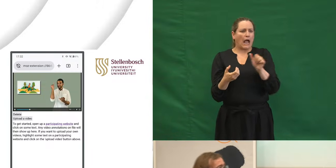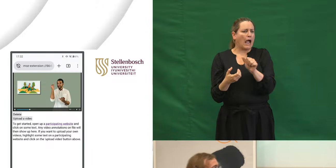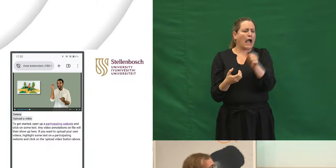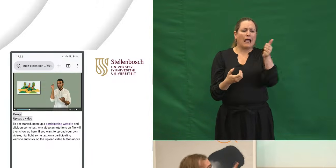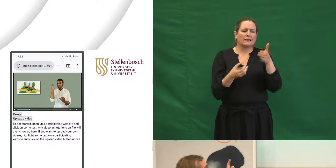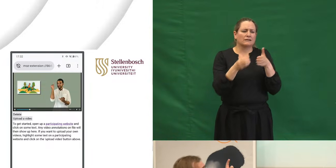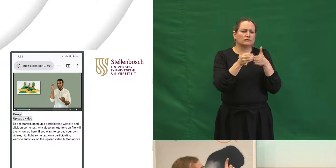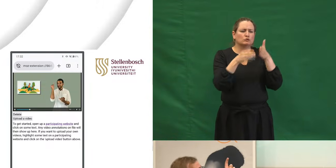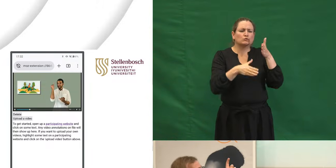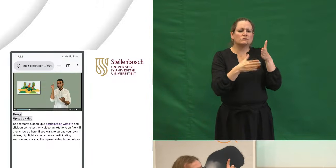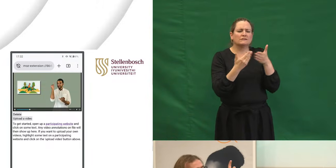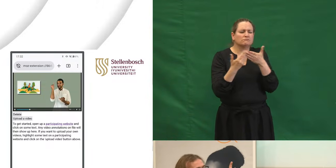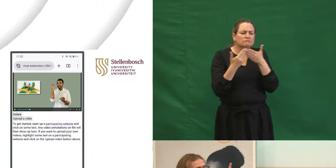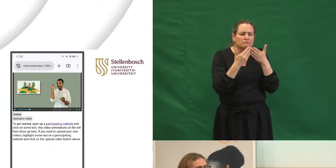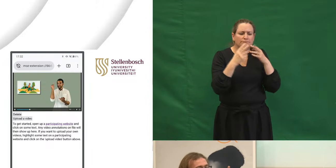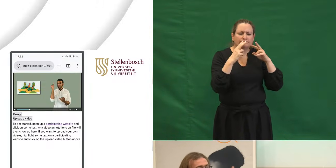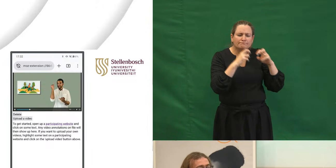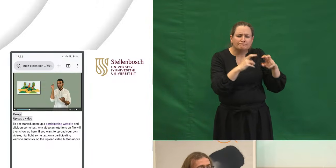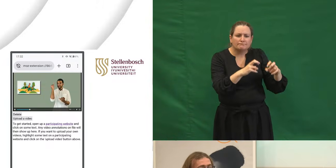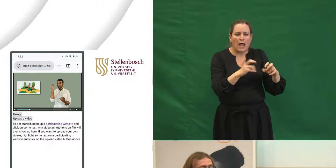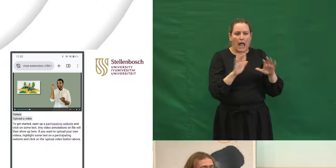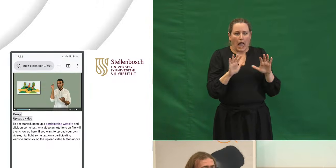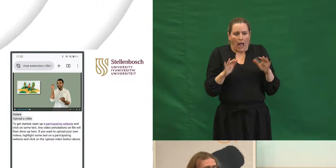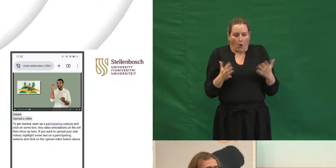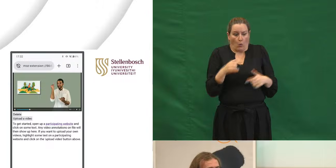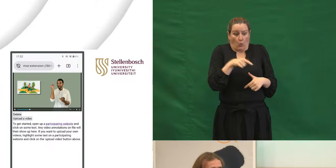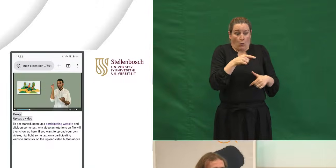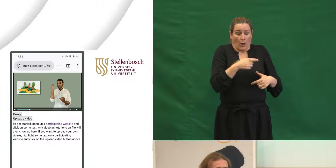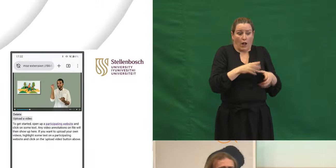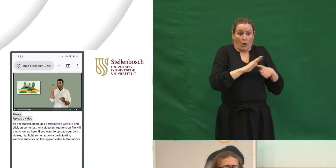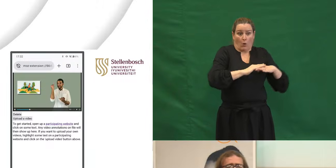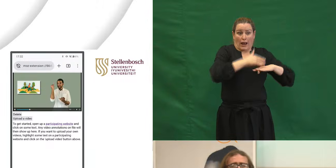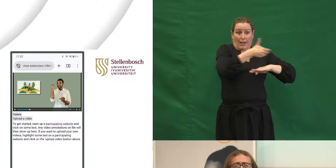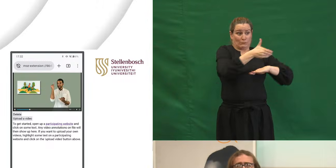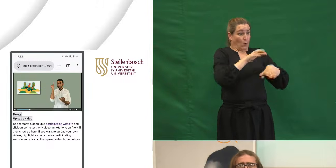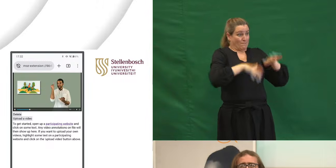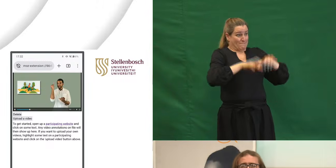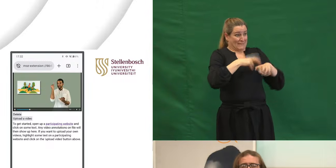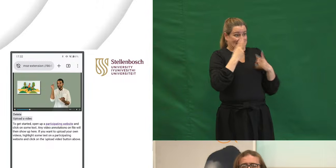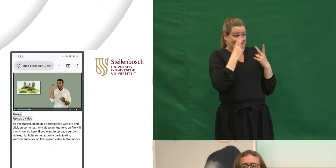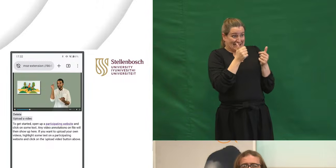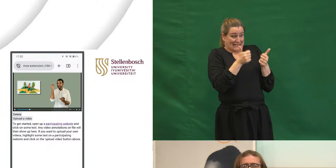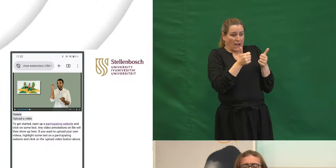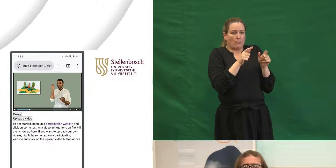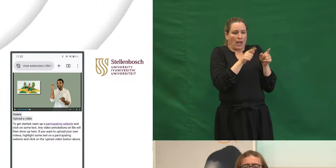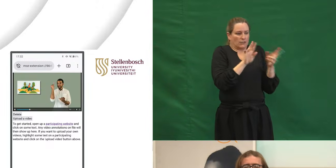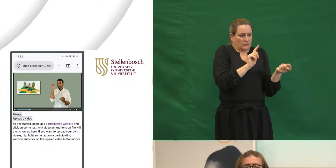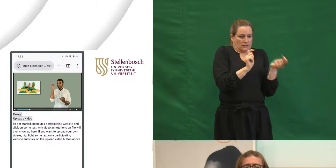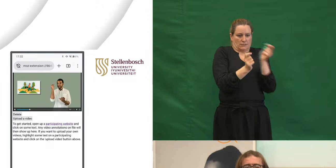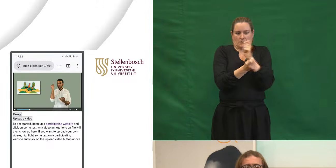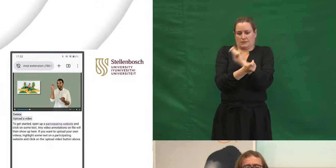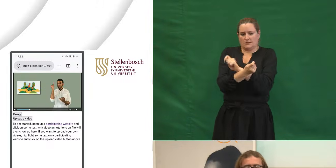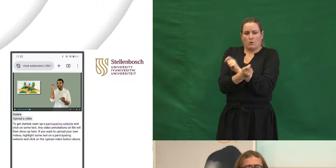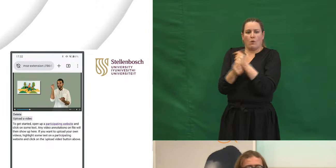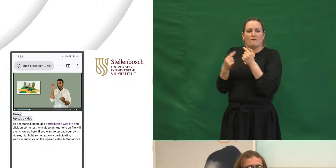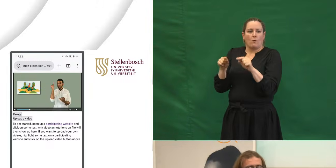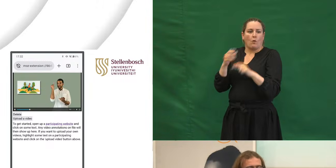who is working on getting this to work on mobile as well. So that's a work in